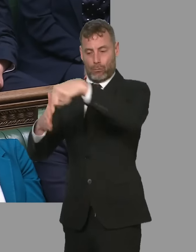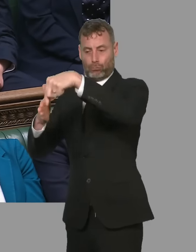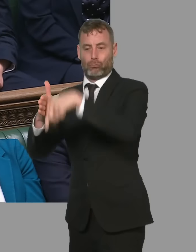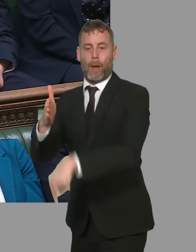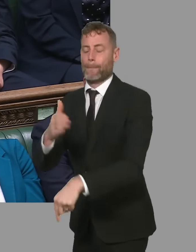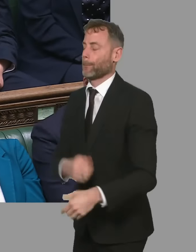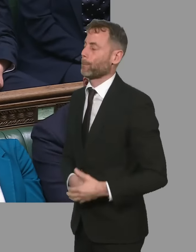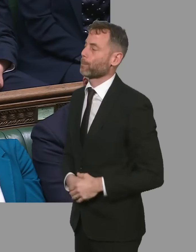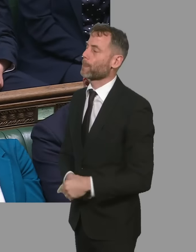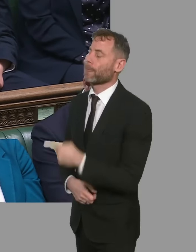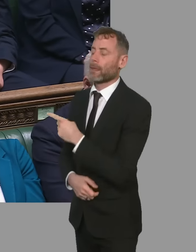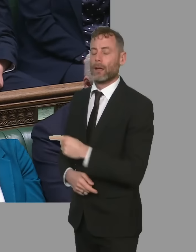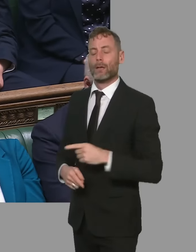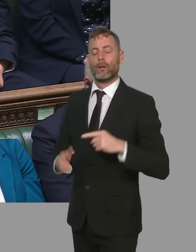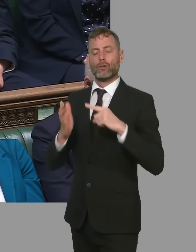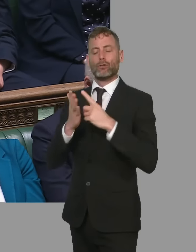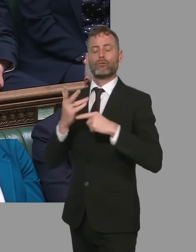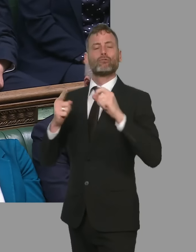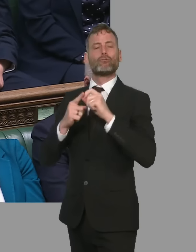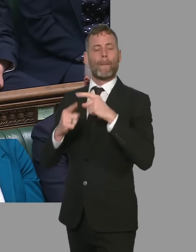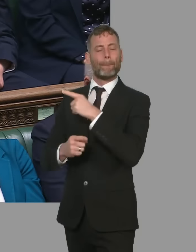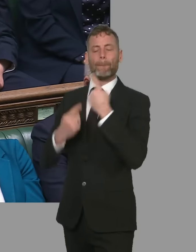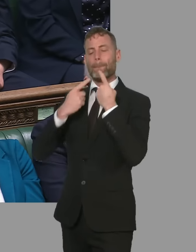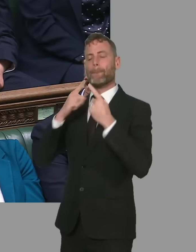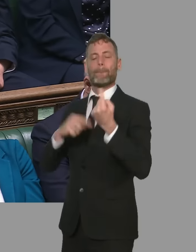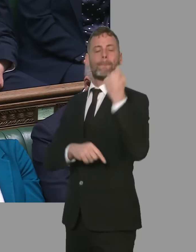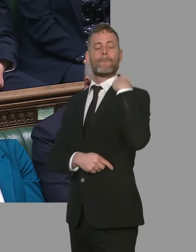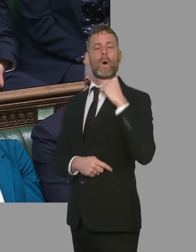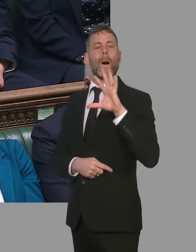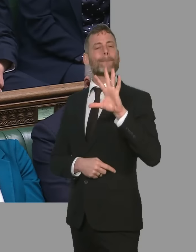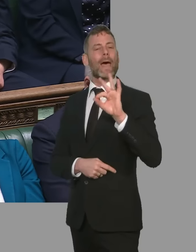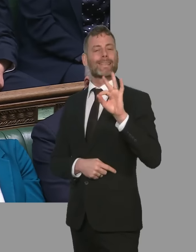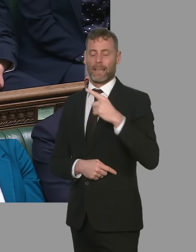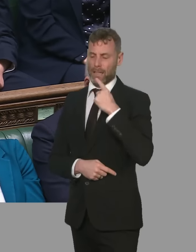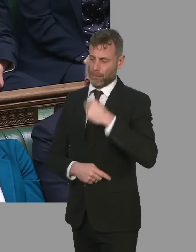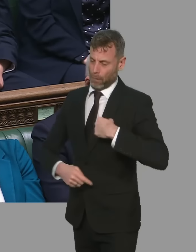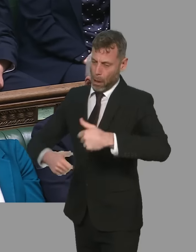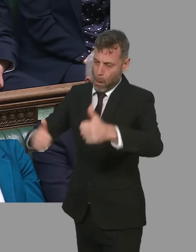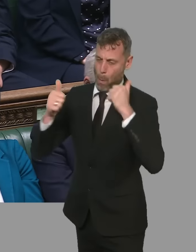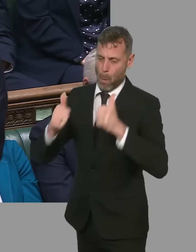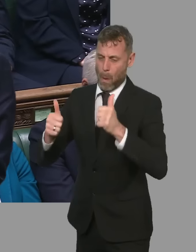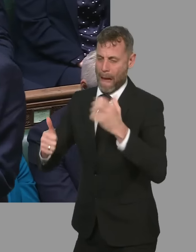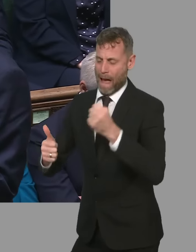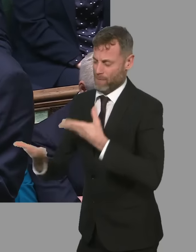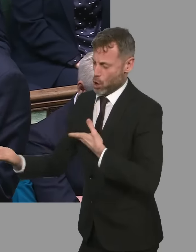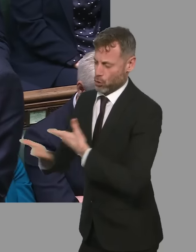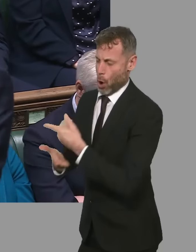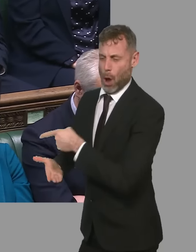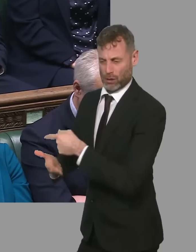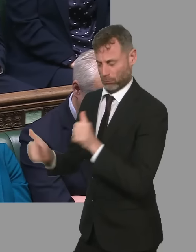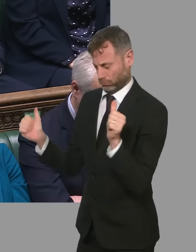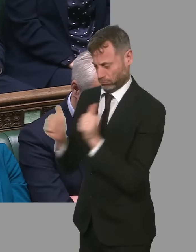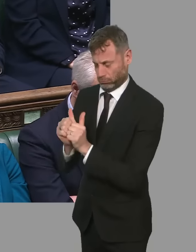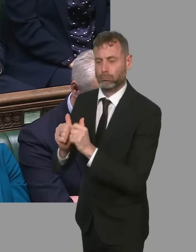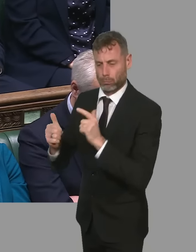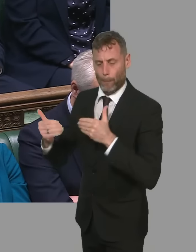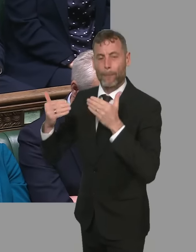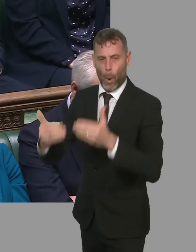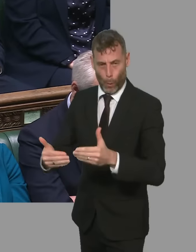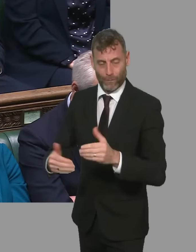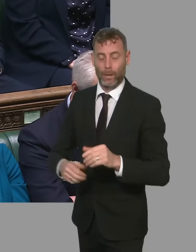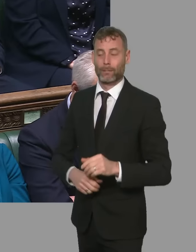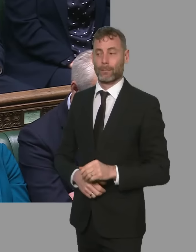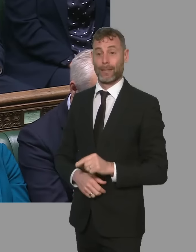traders made hundreds of millions of dollars of extra bets on oil futures. This looks like Donald Trump giving